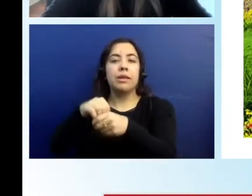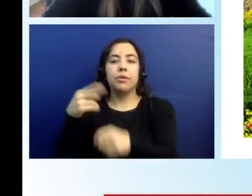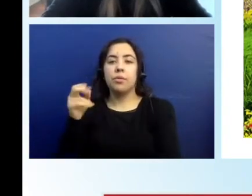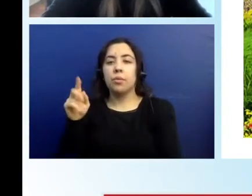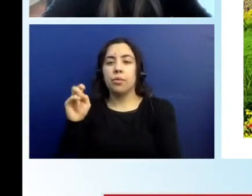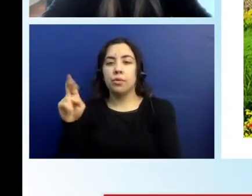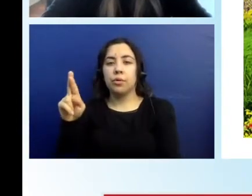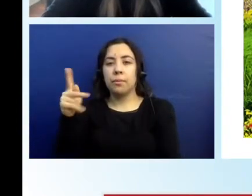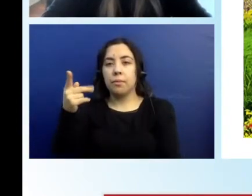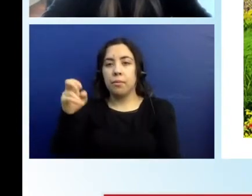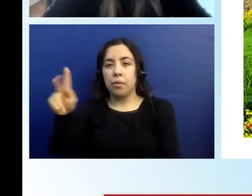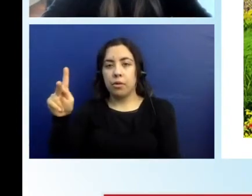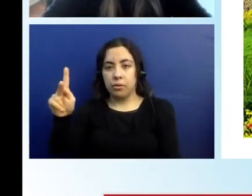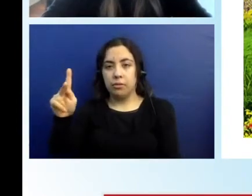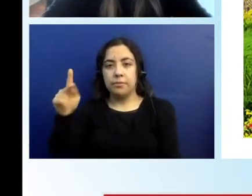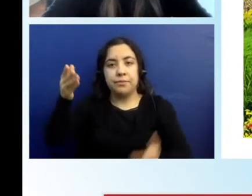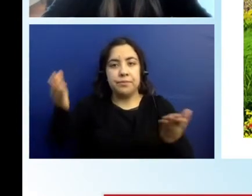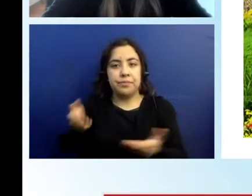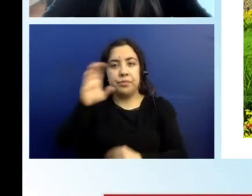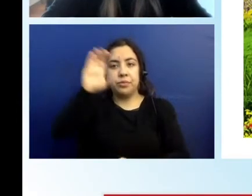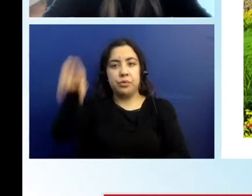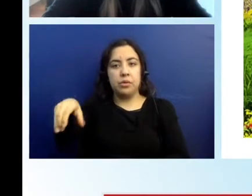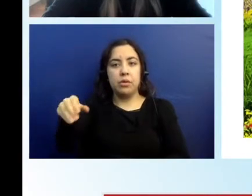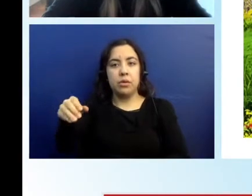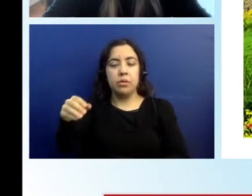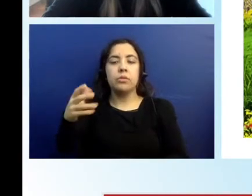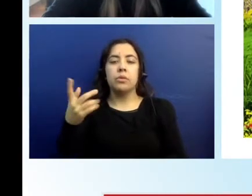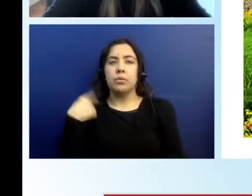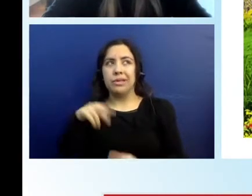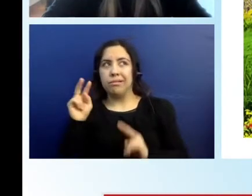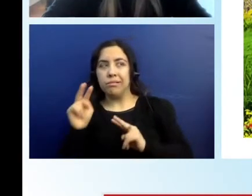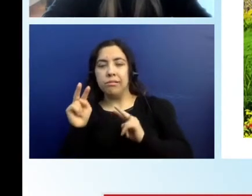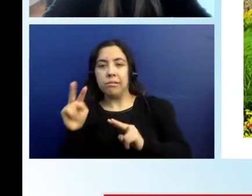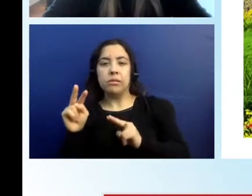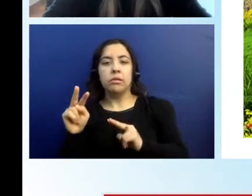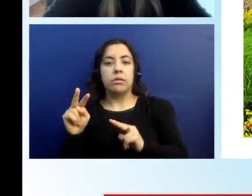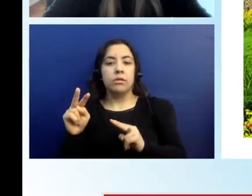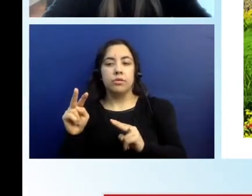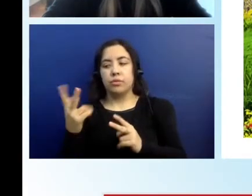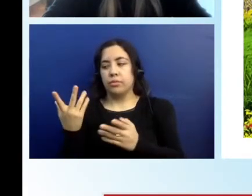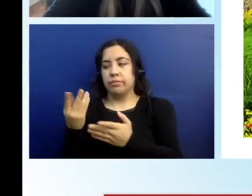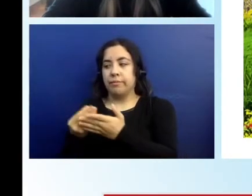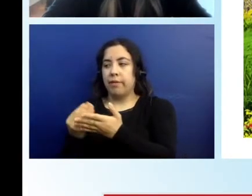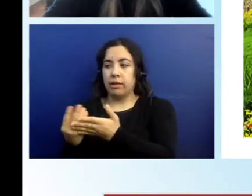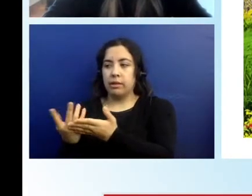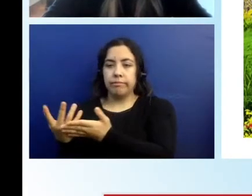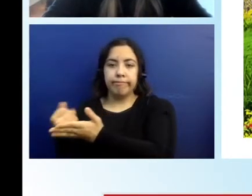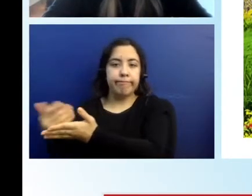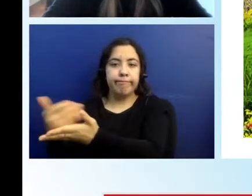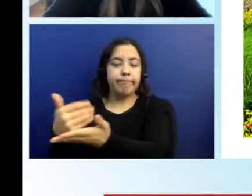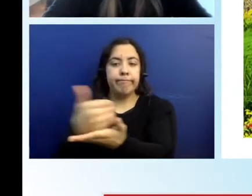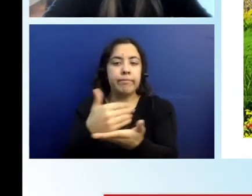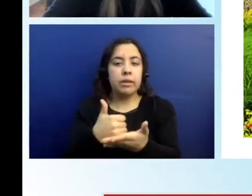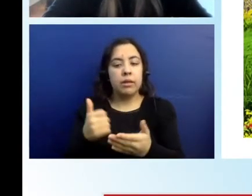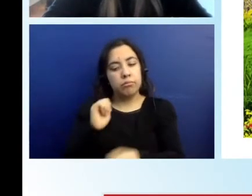the rest of the earth and the indigenous planting to remediate this post-industrial site. This is intended to be